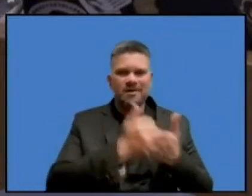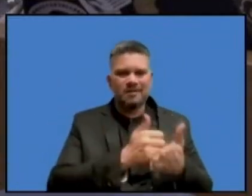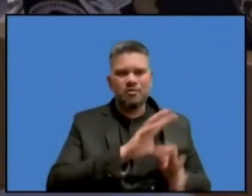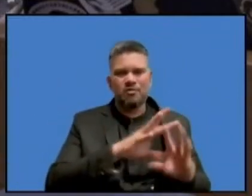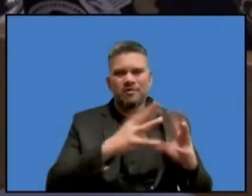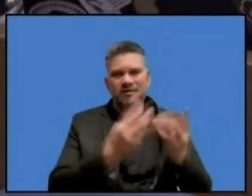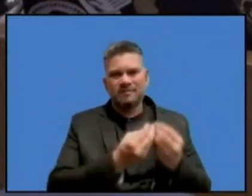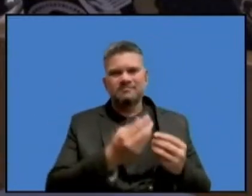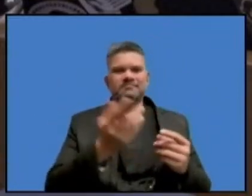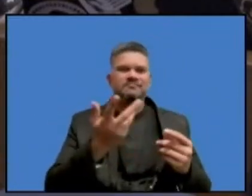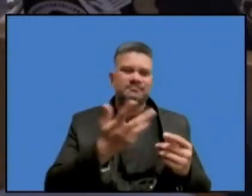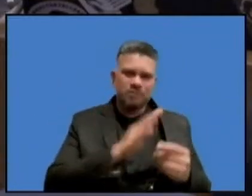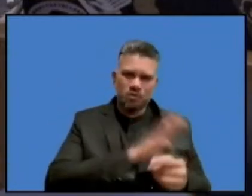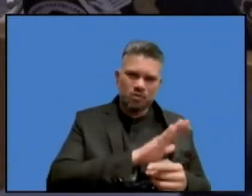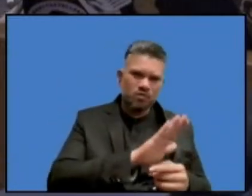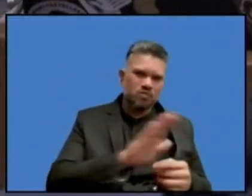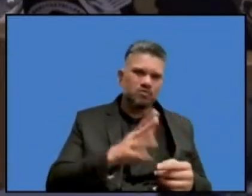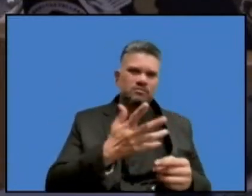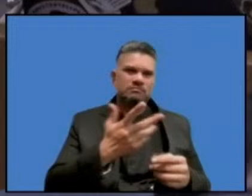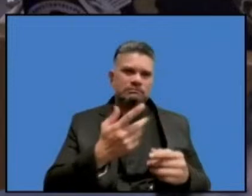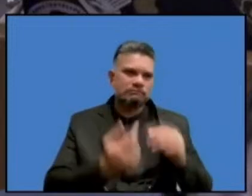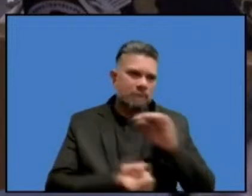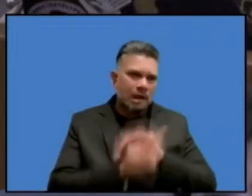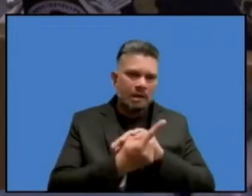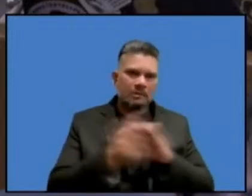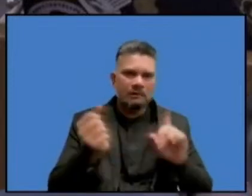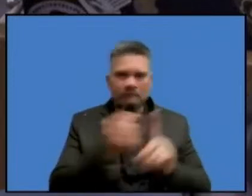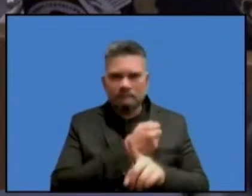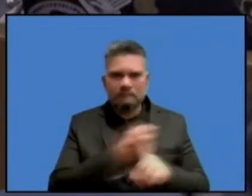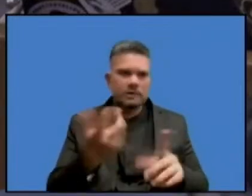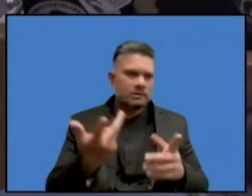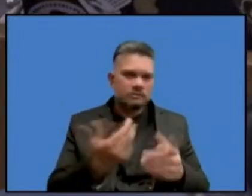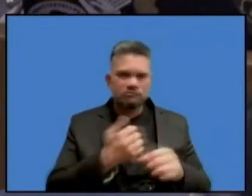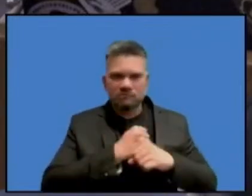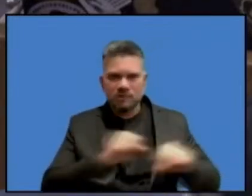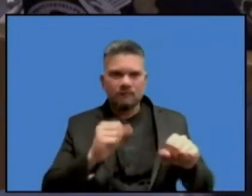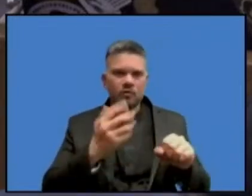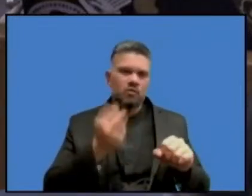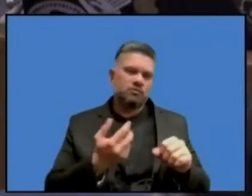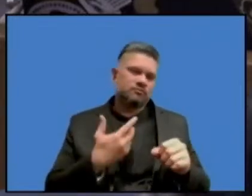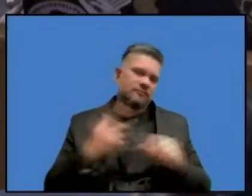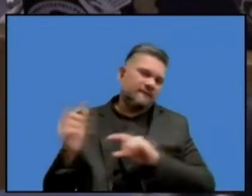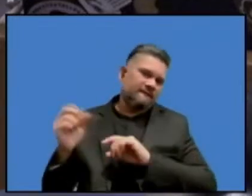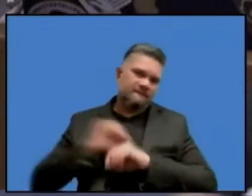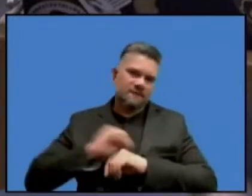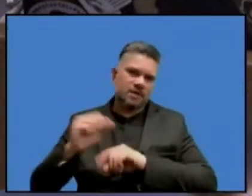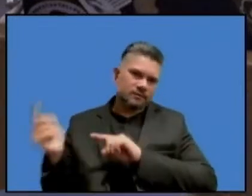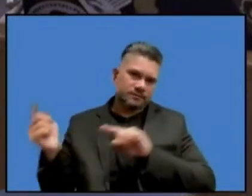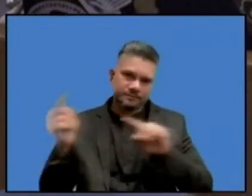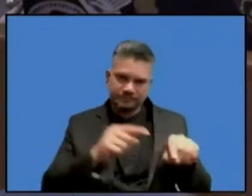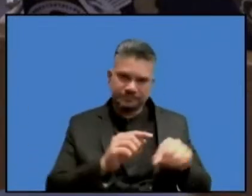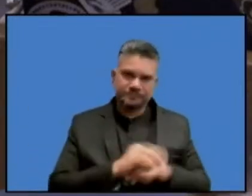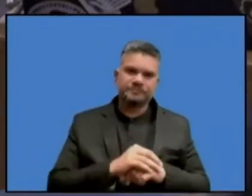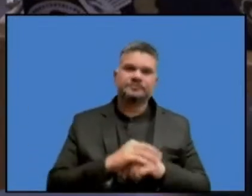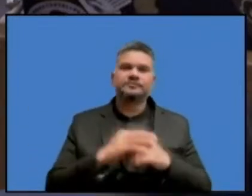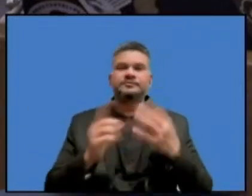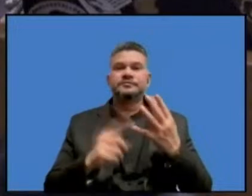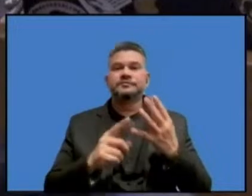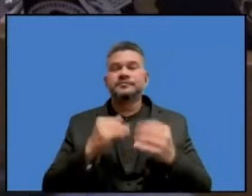and exploitation and need rescue. And the last one, eradicating poverty by encouraging the